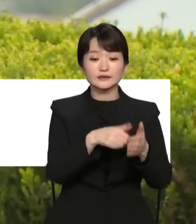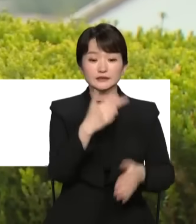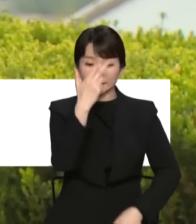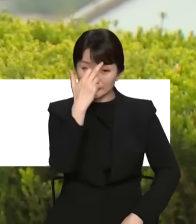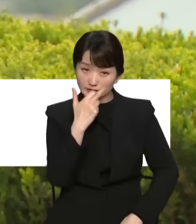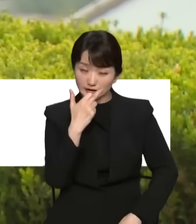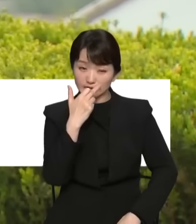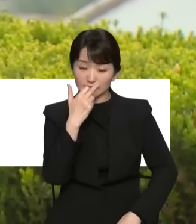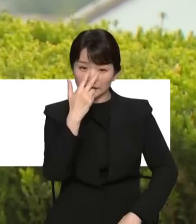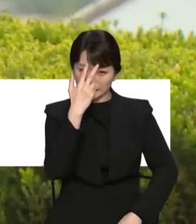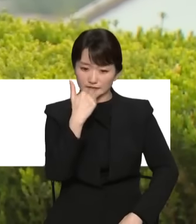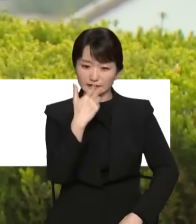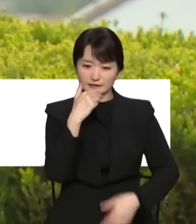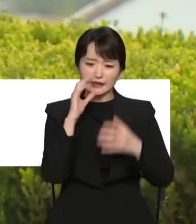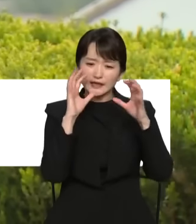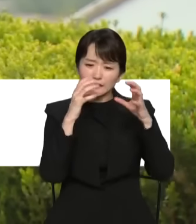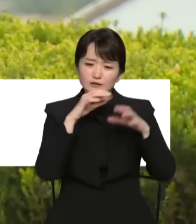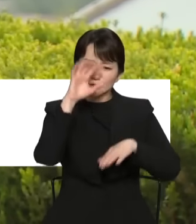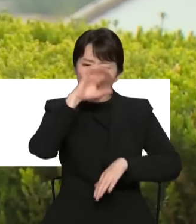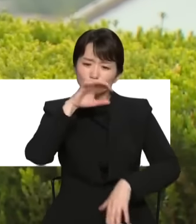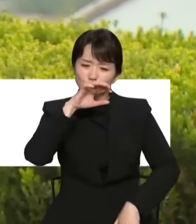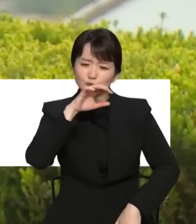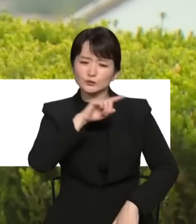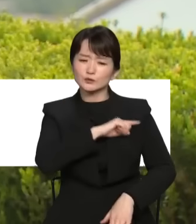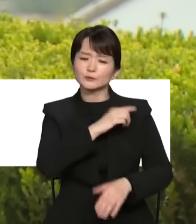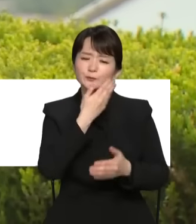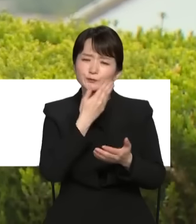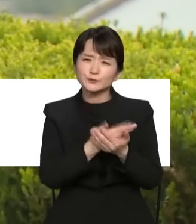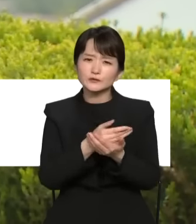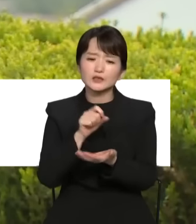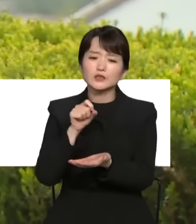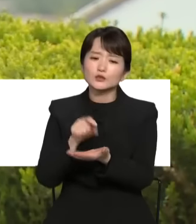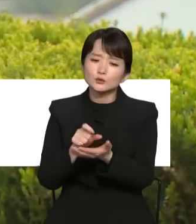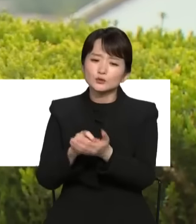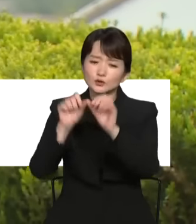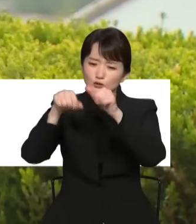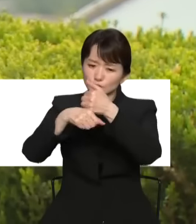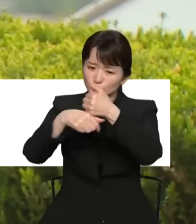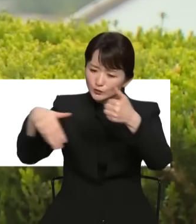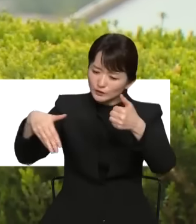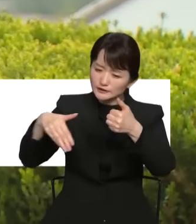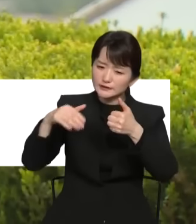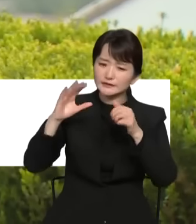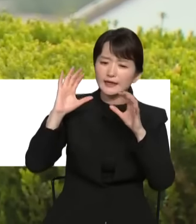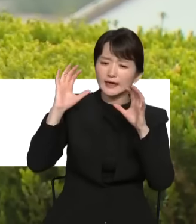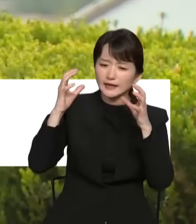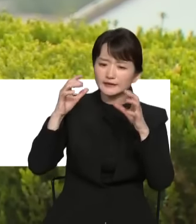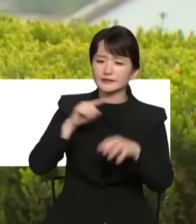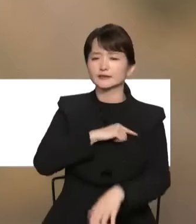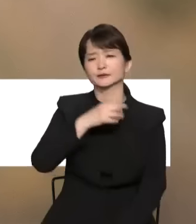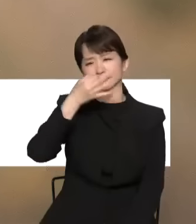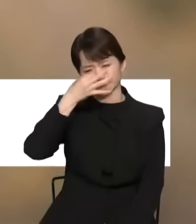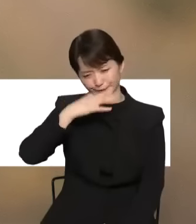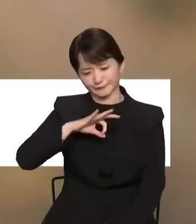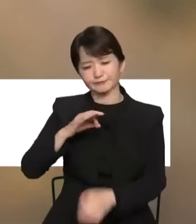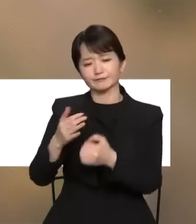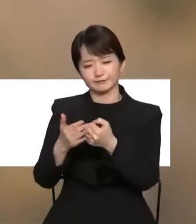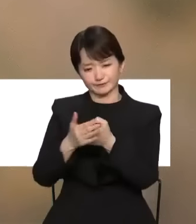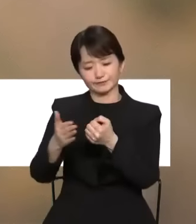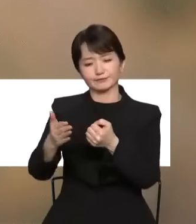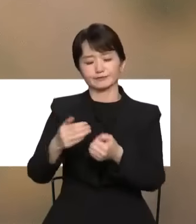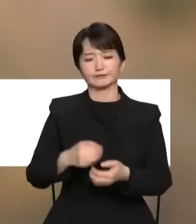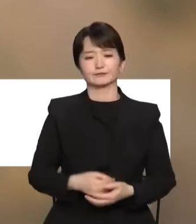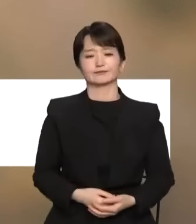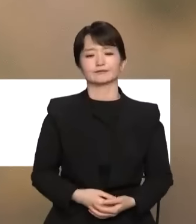handicapped kids, but also sight impaired kids have the possibility to practice, because playing